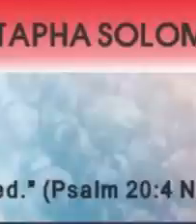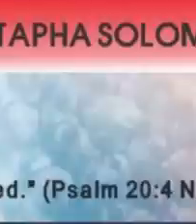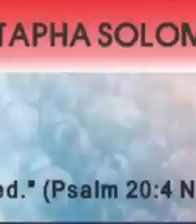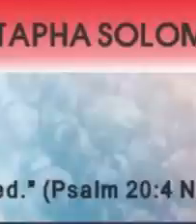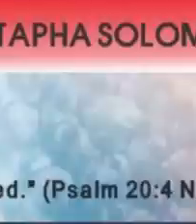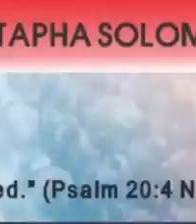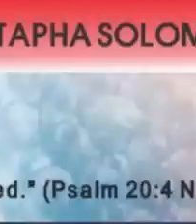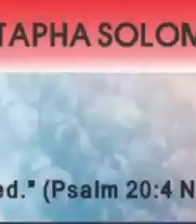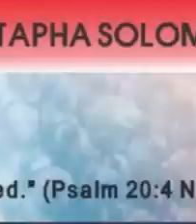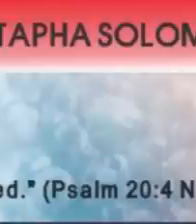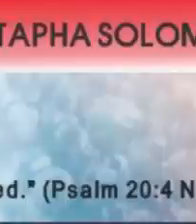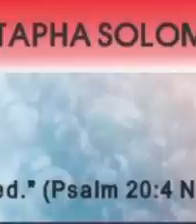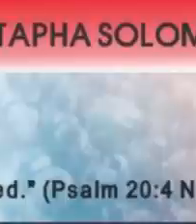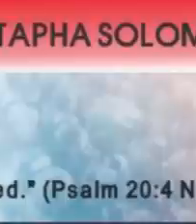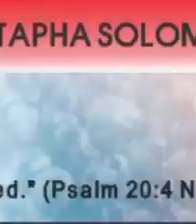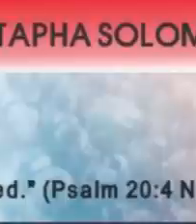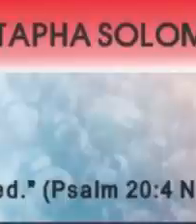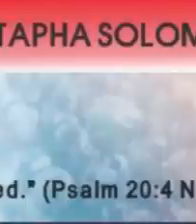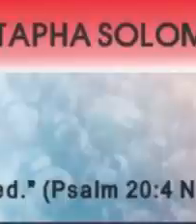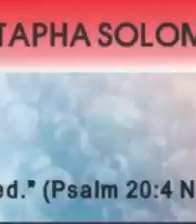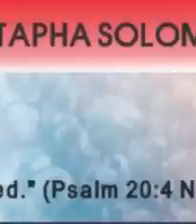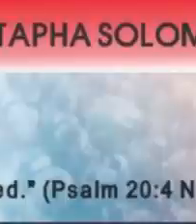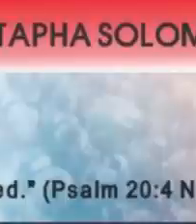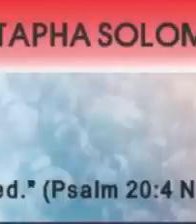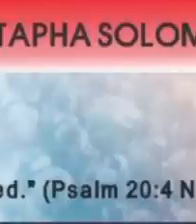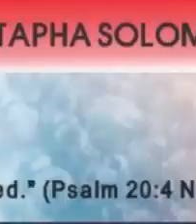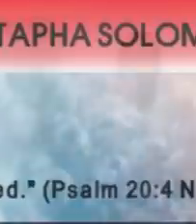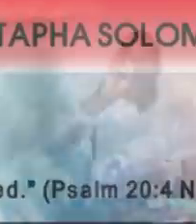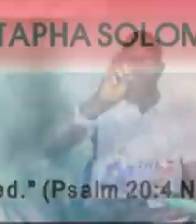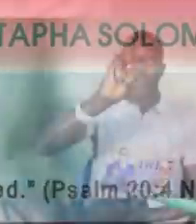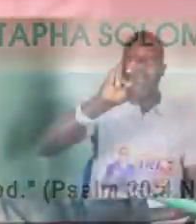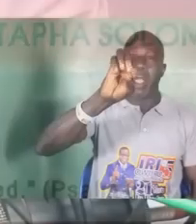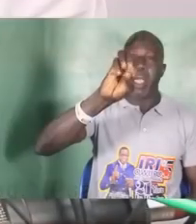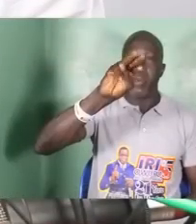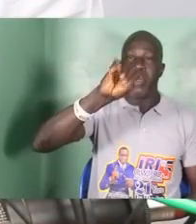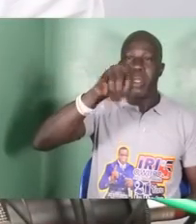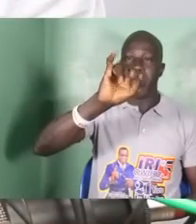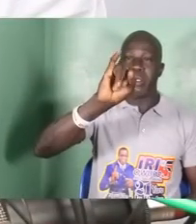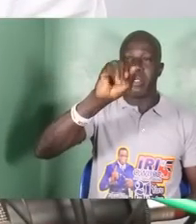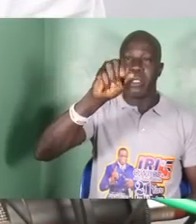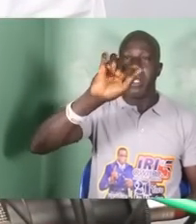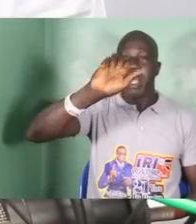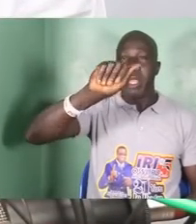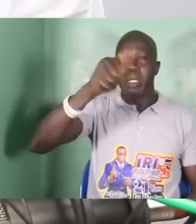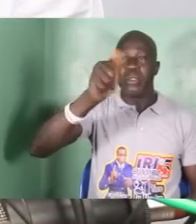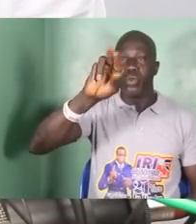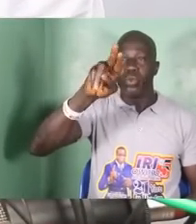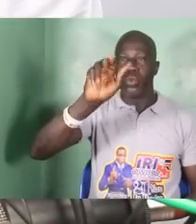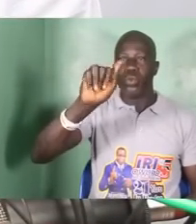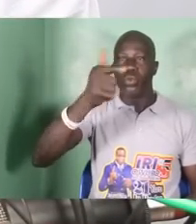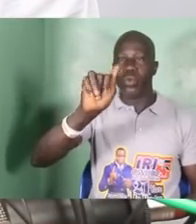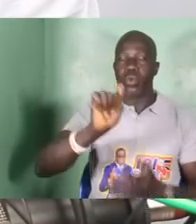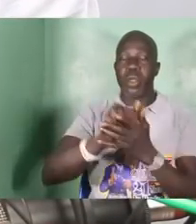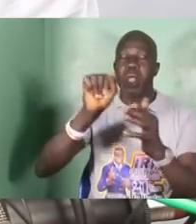fabo. Tio ma ko awo yewa si church. Or remedy a bubu. Or remedy. Oh, mama ko wa. Nilu fa pe.